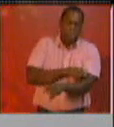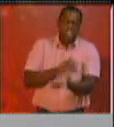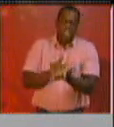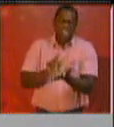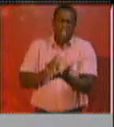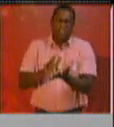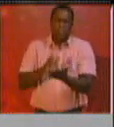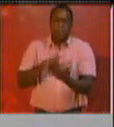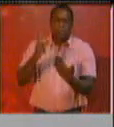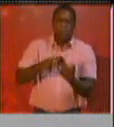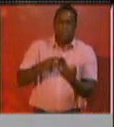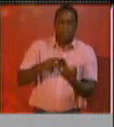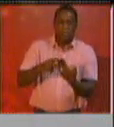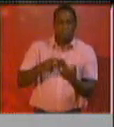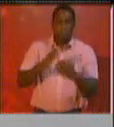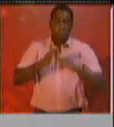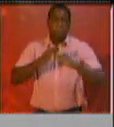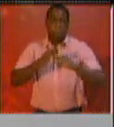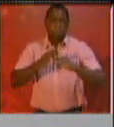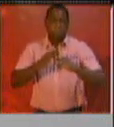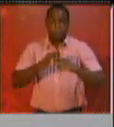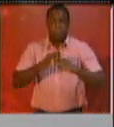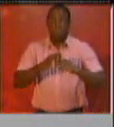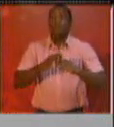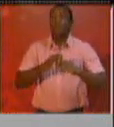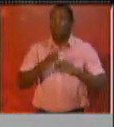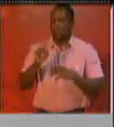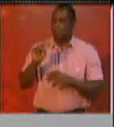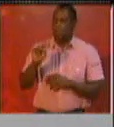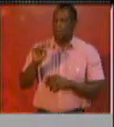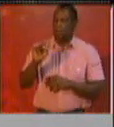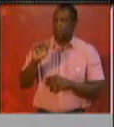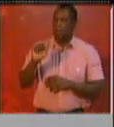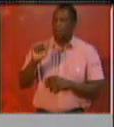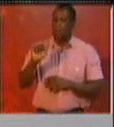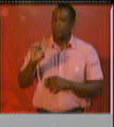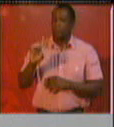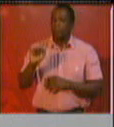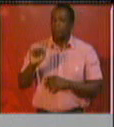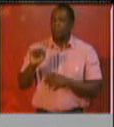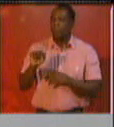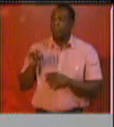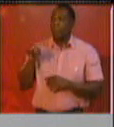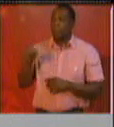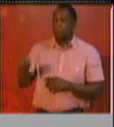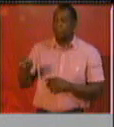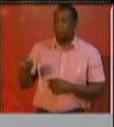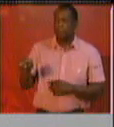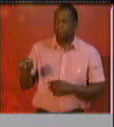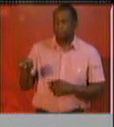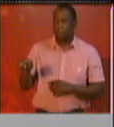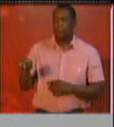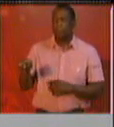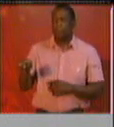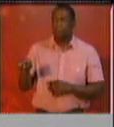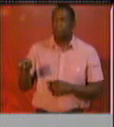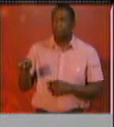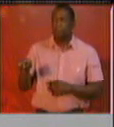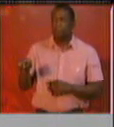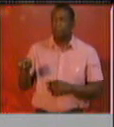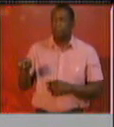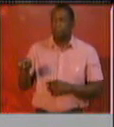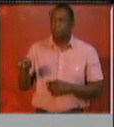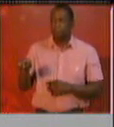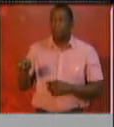has been officially cancelled, especially as it relates to instances that would ordinarily constitute